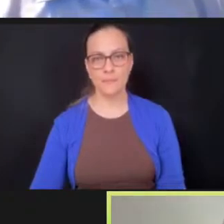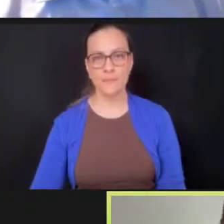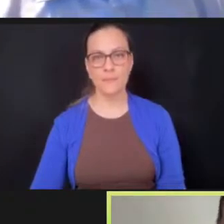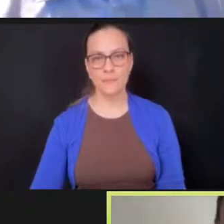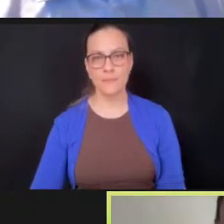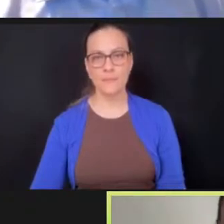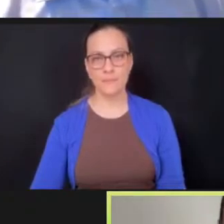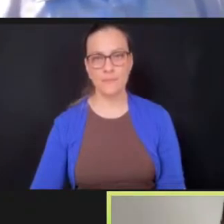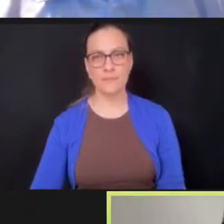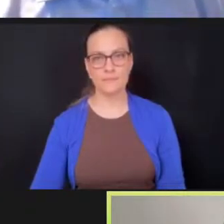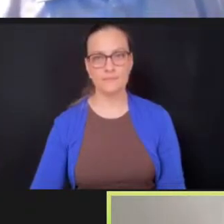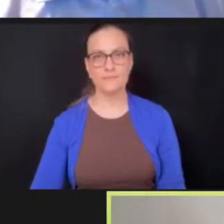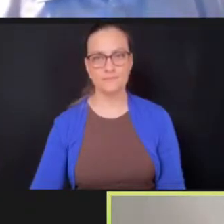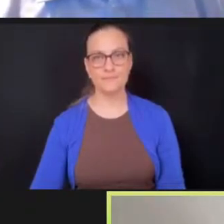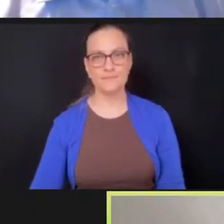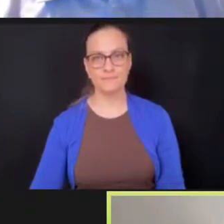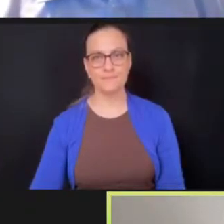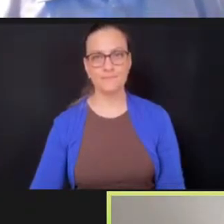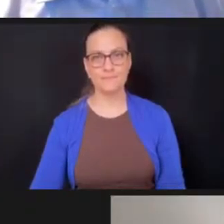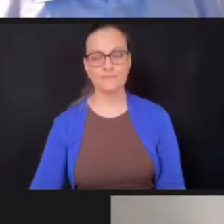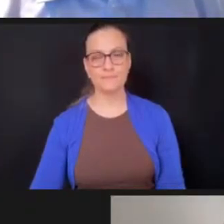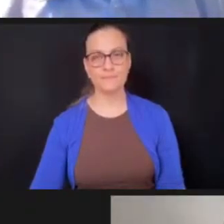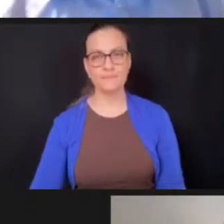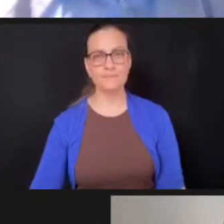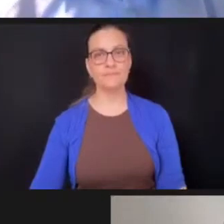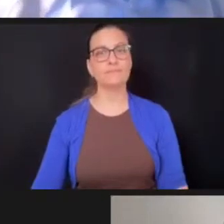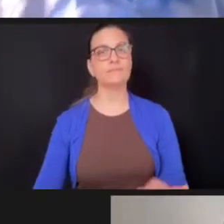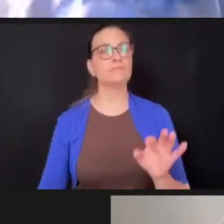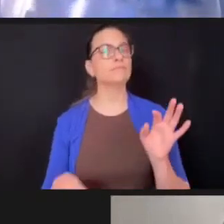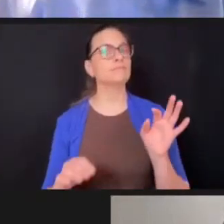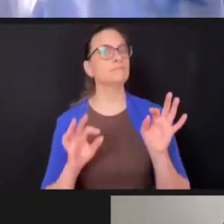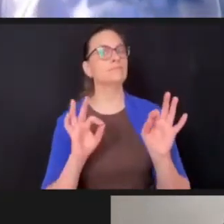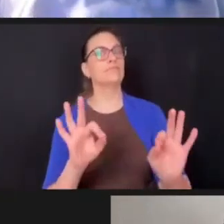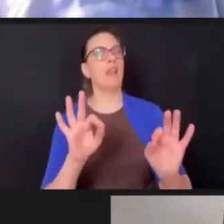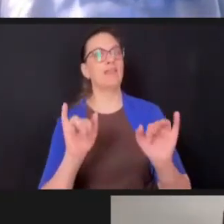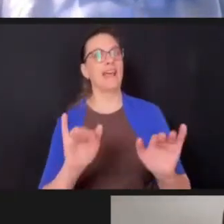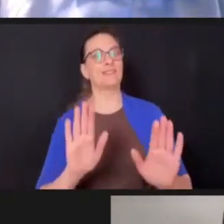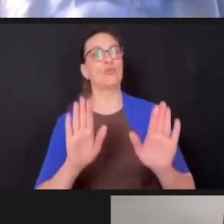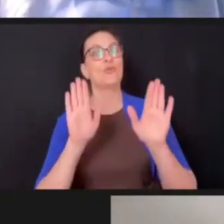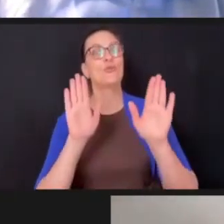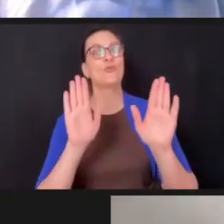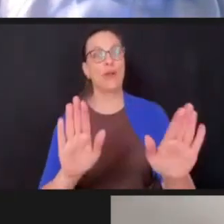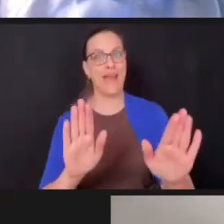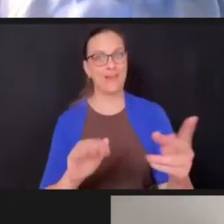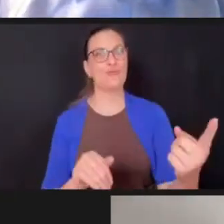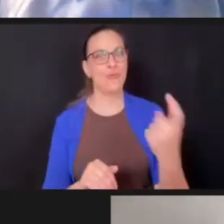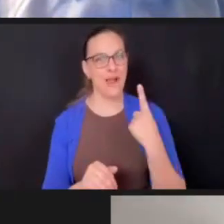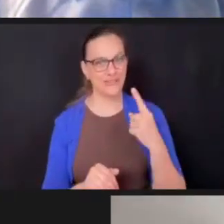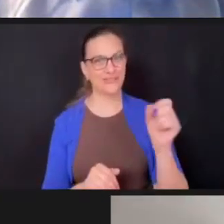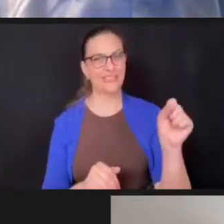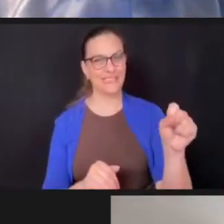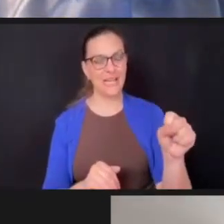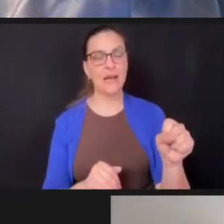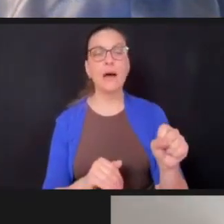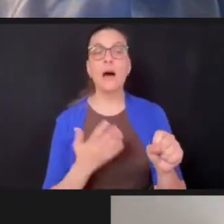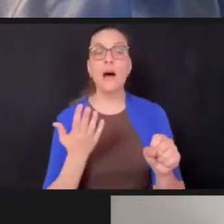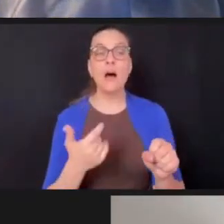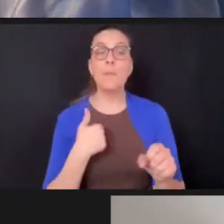leave or withdraw? That's a great question. I actually think